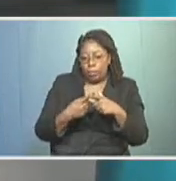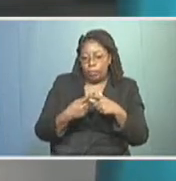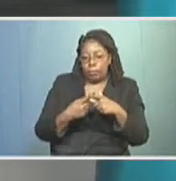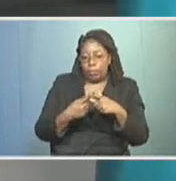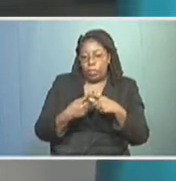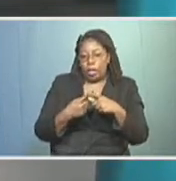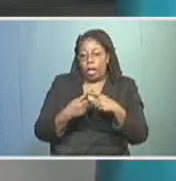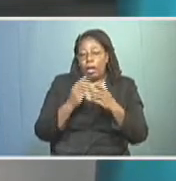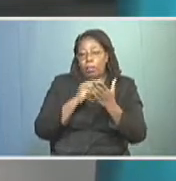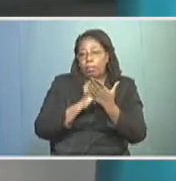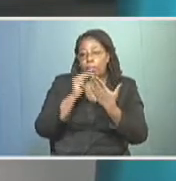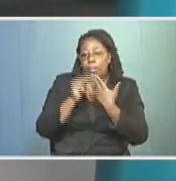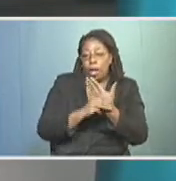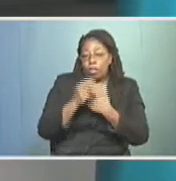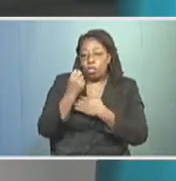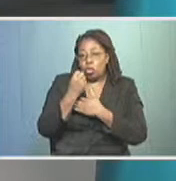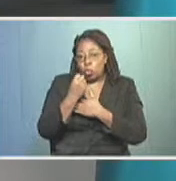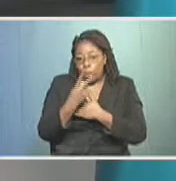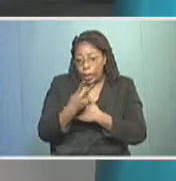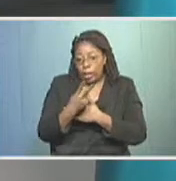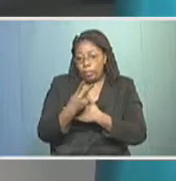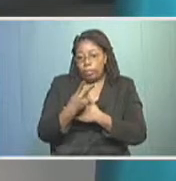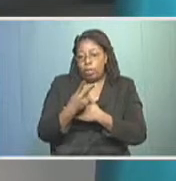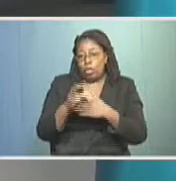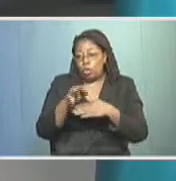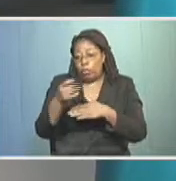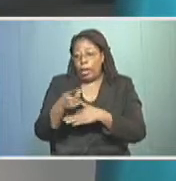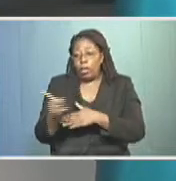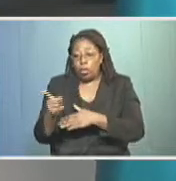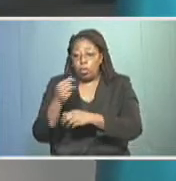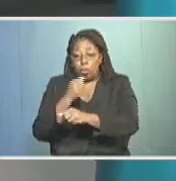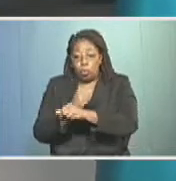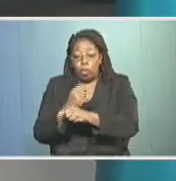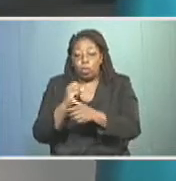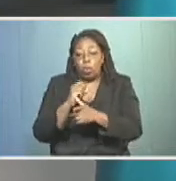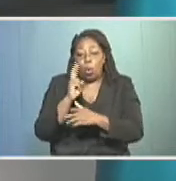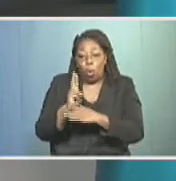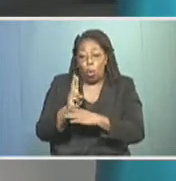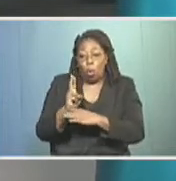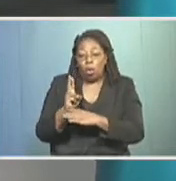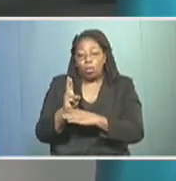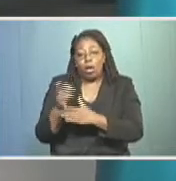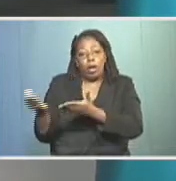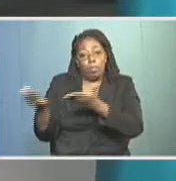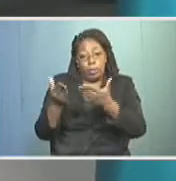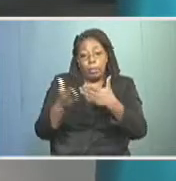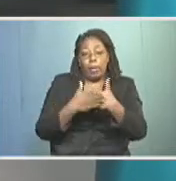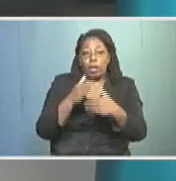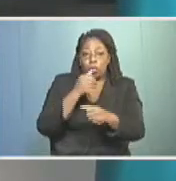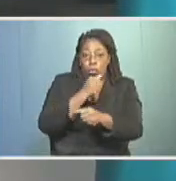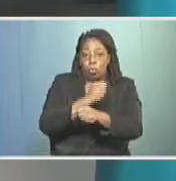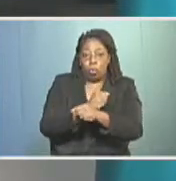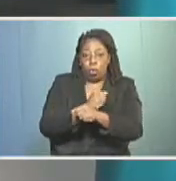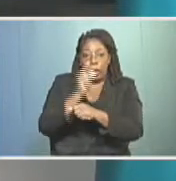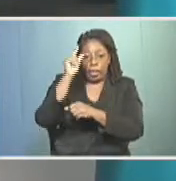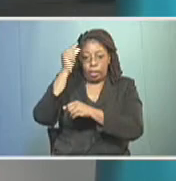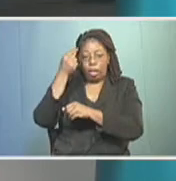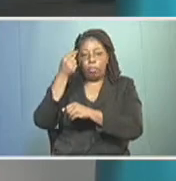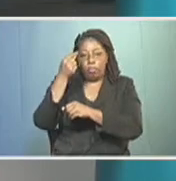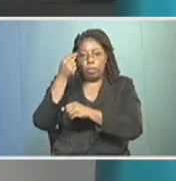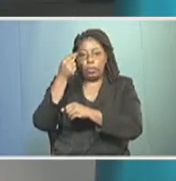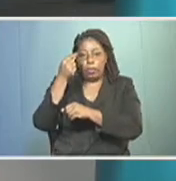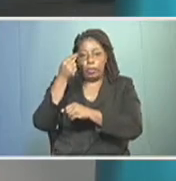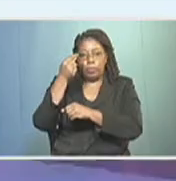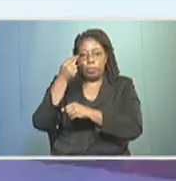March 12th, to either disengage those furloughed workers or return them back to work. And the government is standing behind the law in